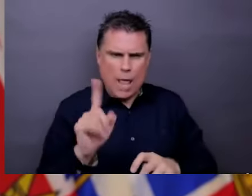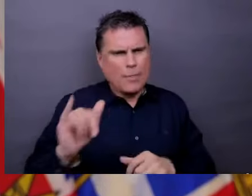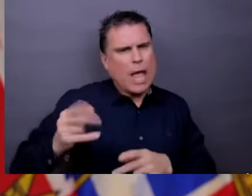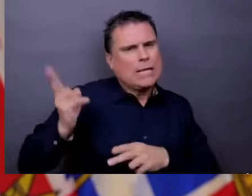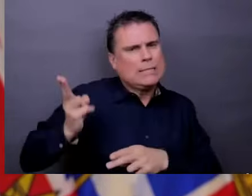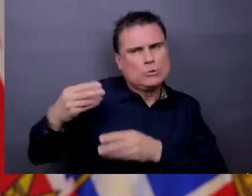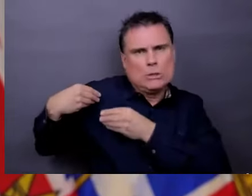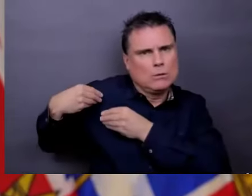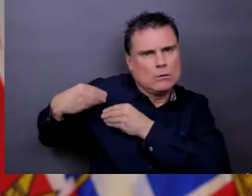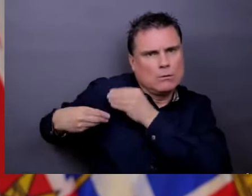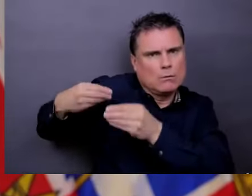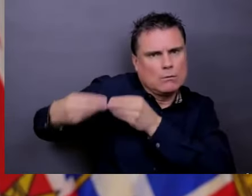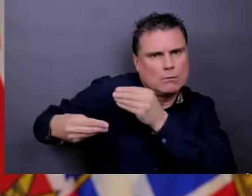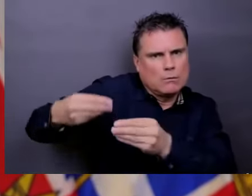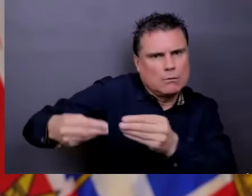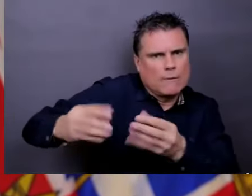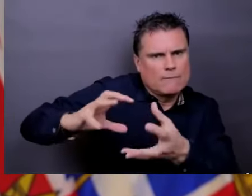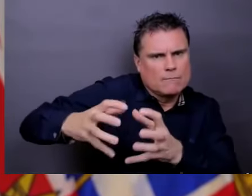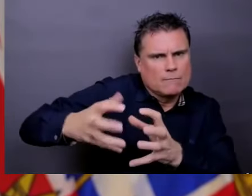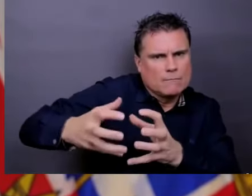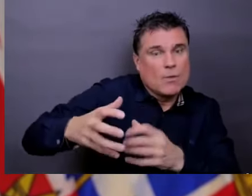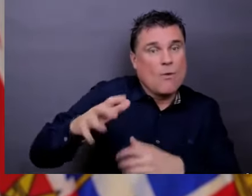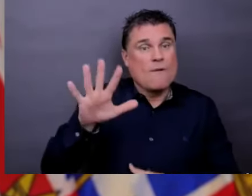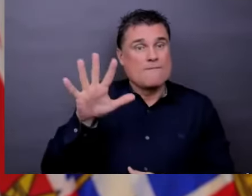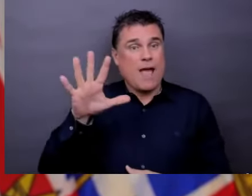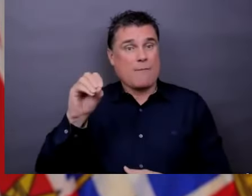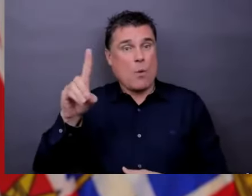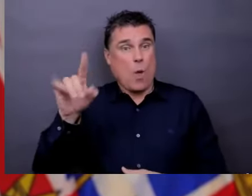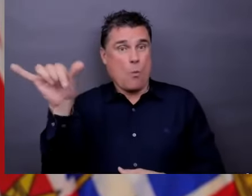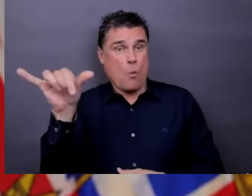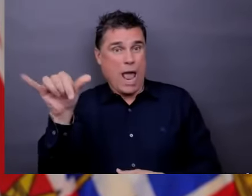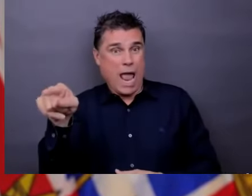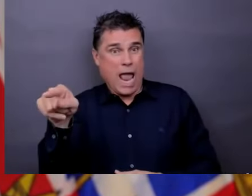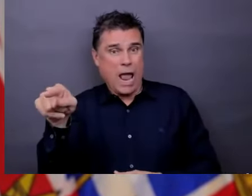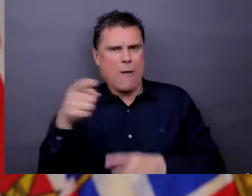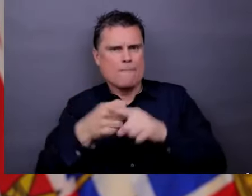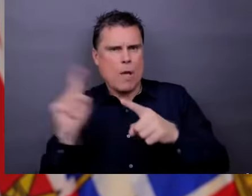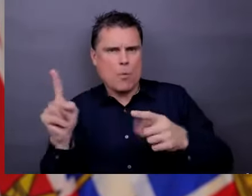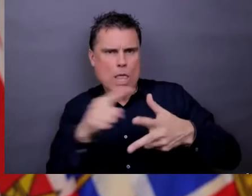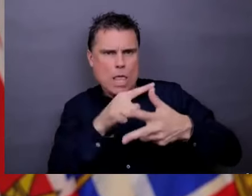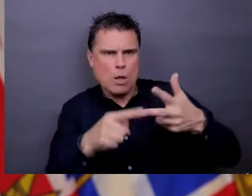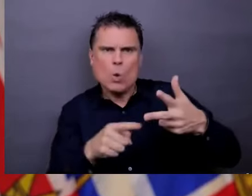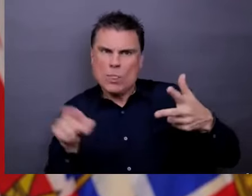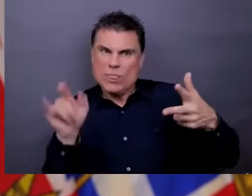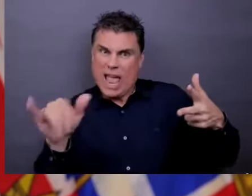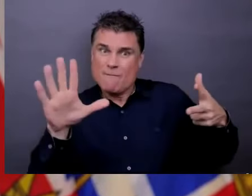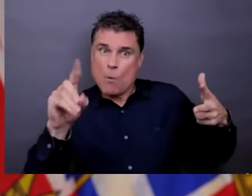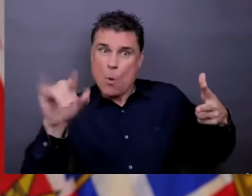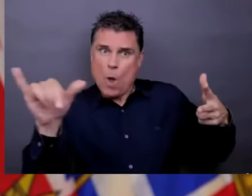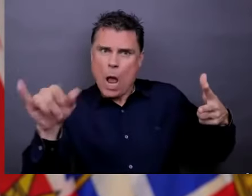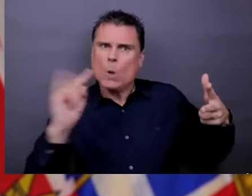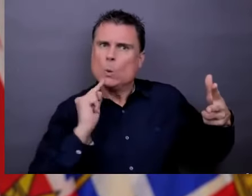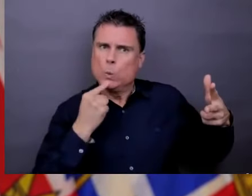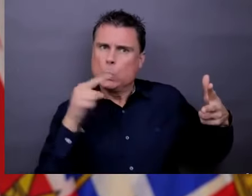of concern. So that's why our lab folk have decided to include it in the ones that